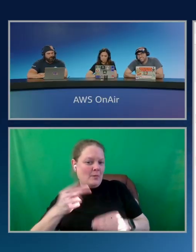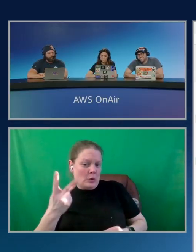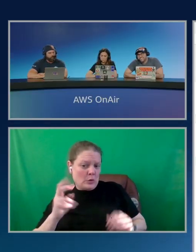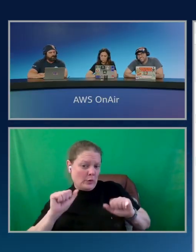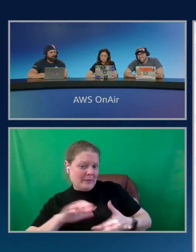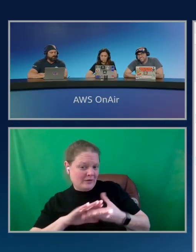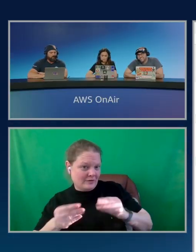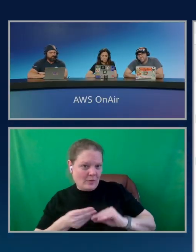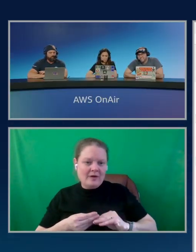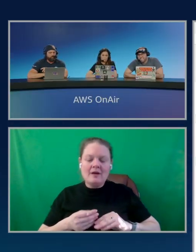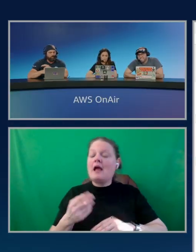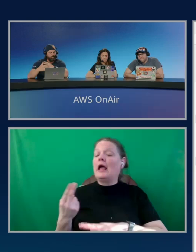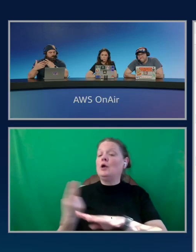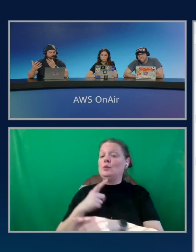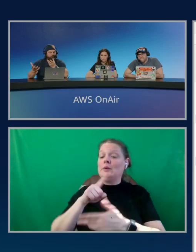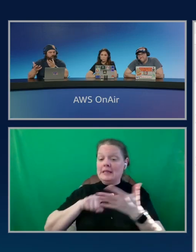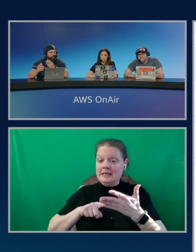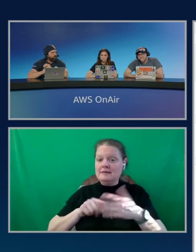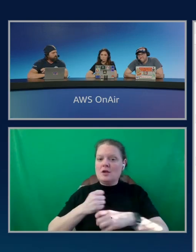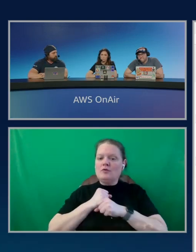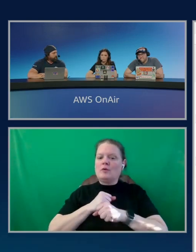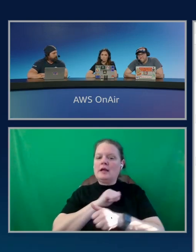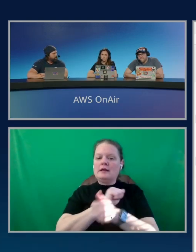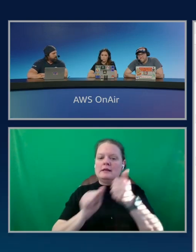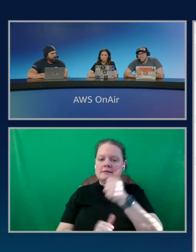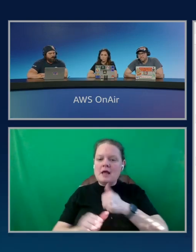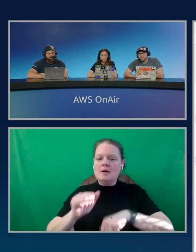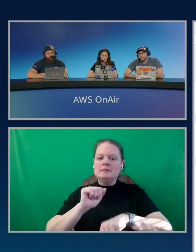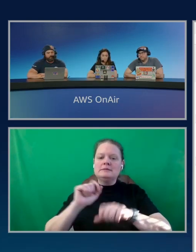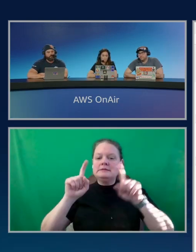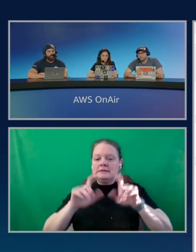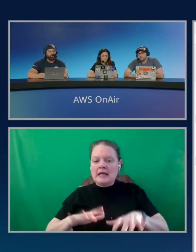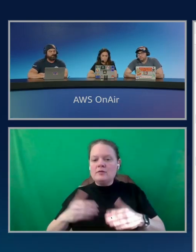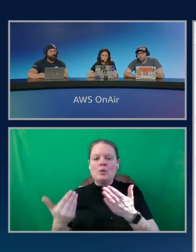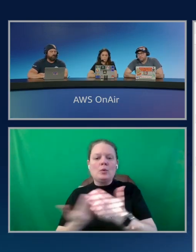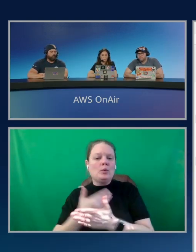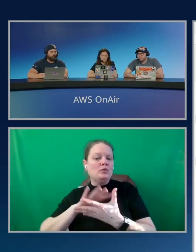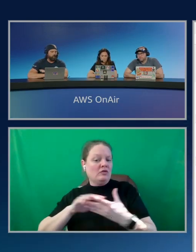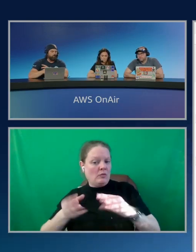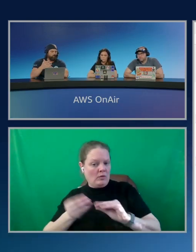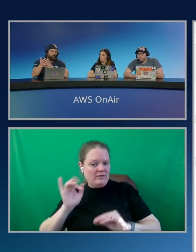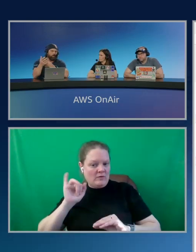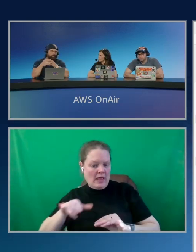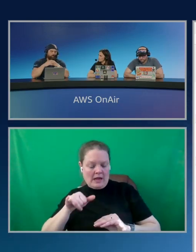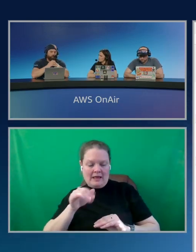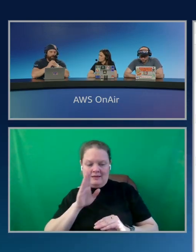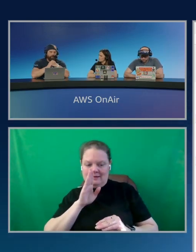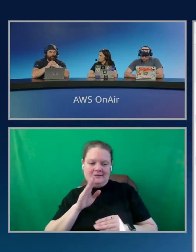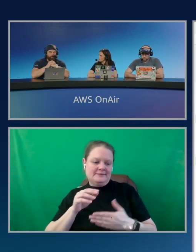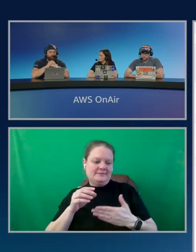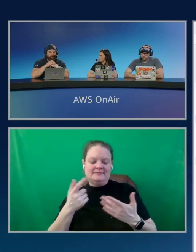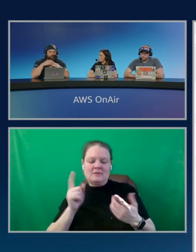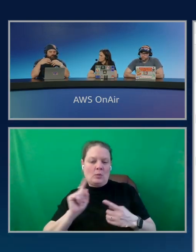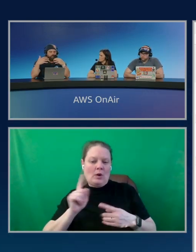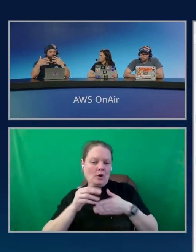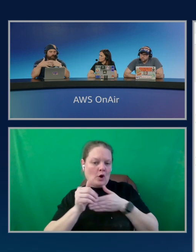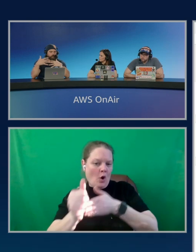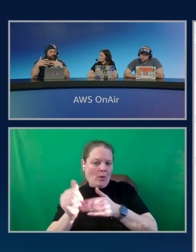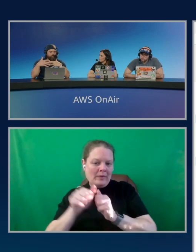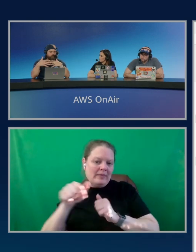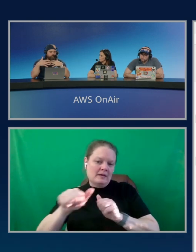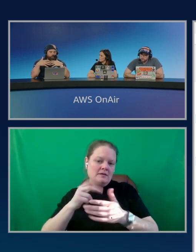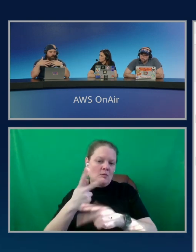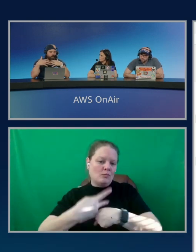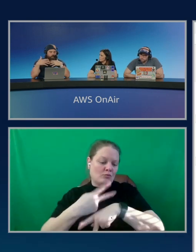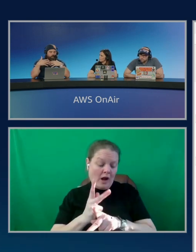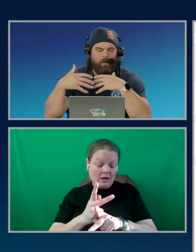and then either create subtasks or new stories from them. Yeah. And I think directionally where we'll go with this product too is as we find